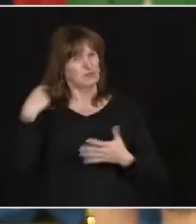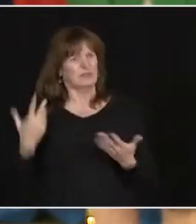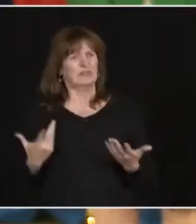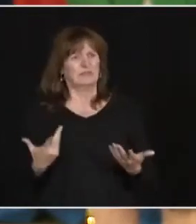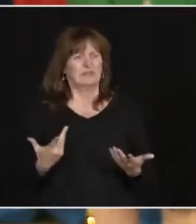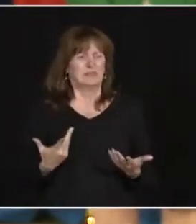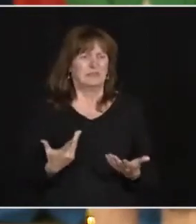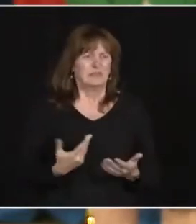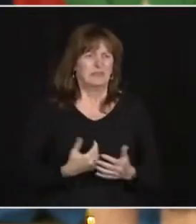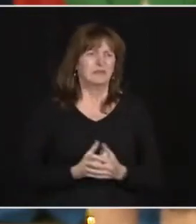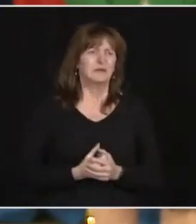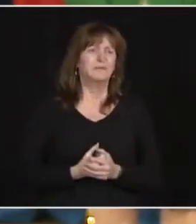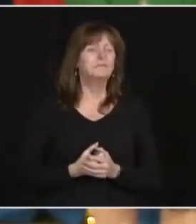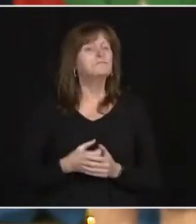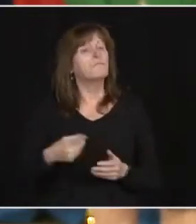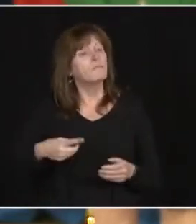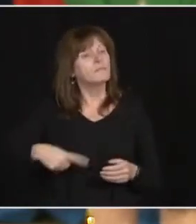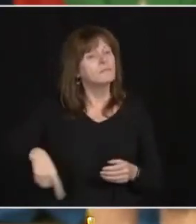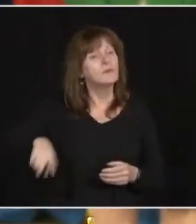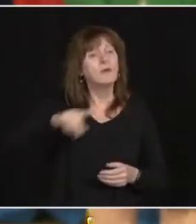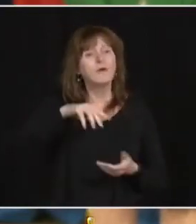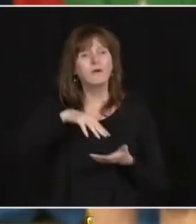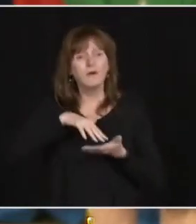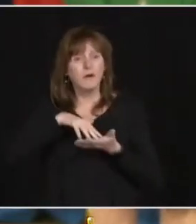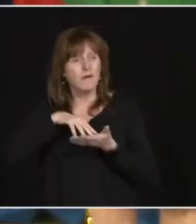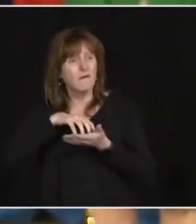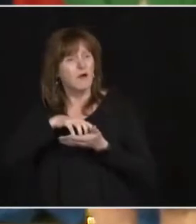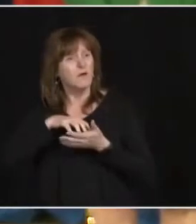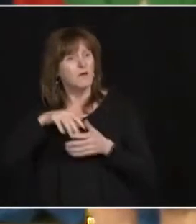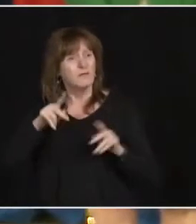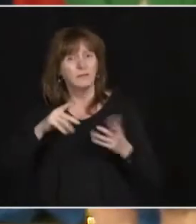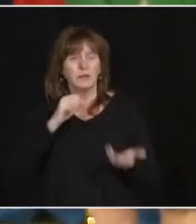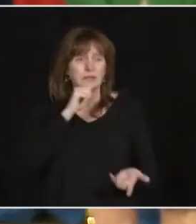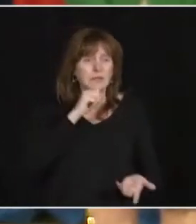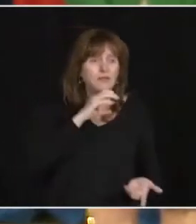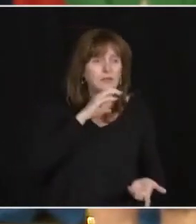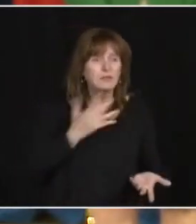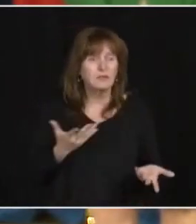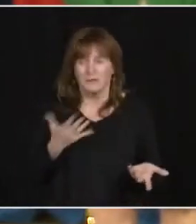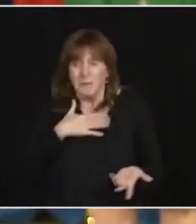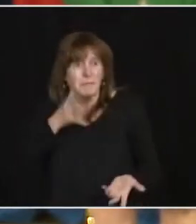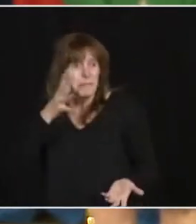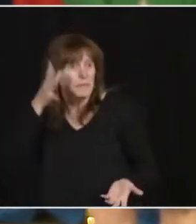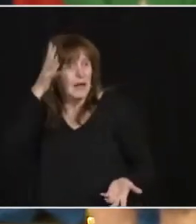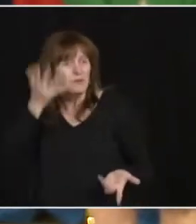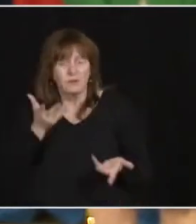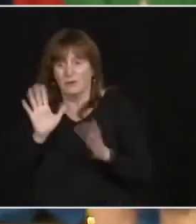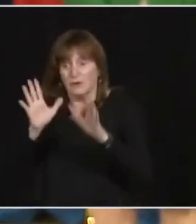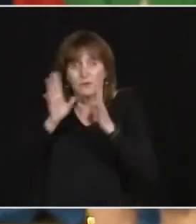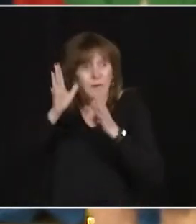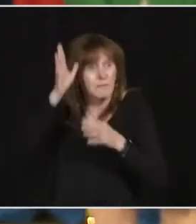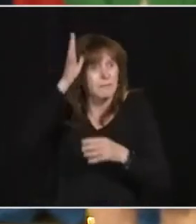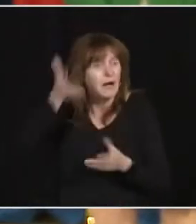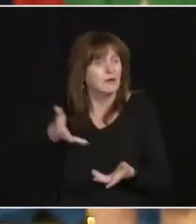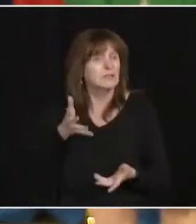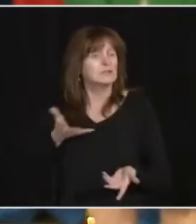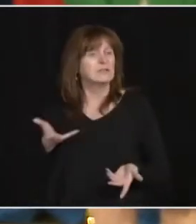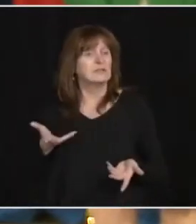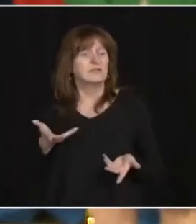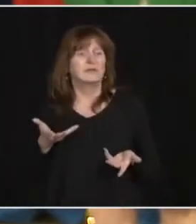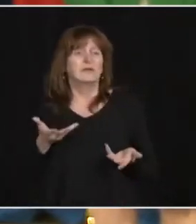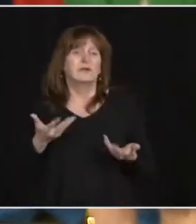And for our most vulnerable, for our seniors, our parents, our grandparents, how far we